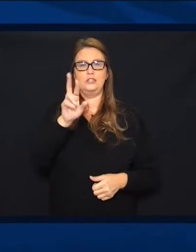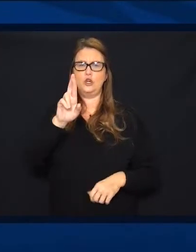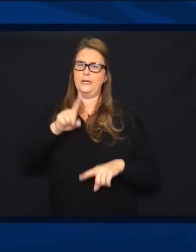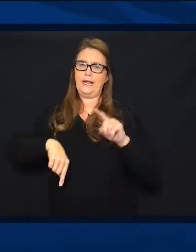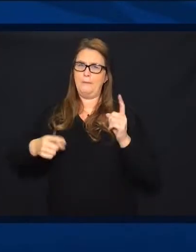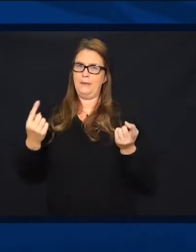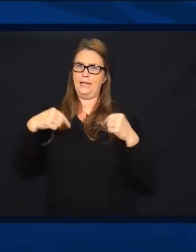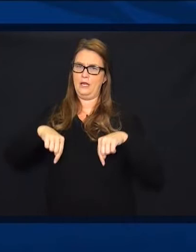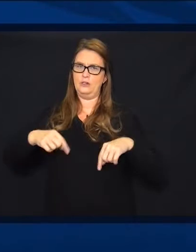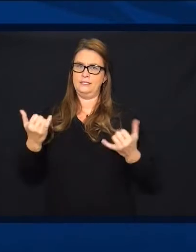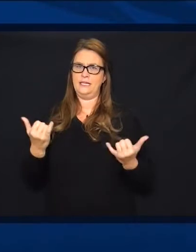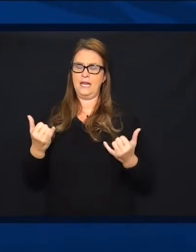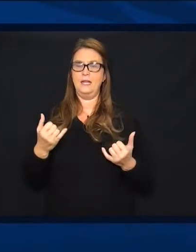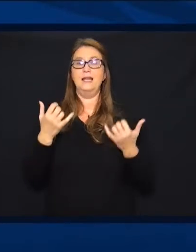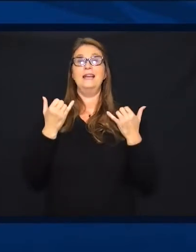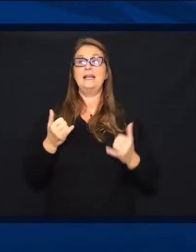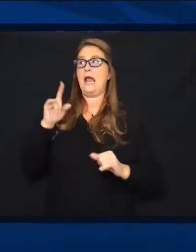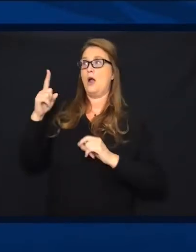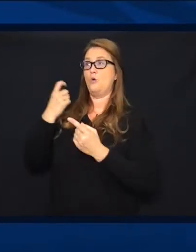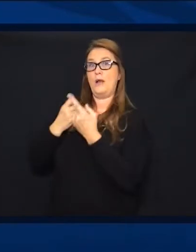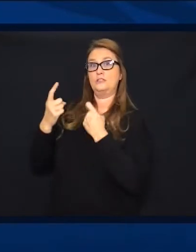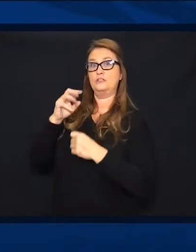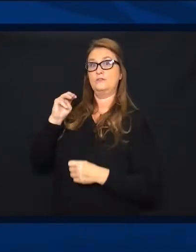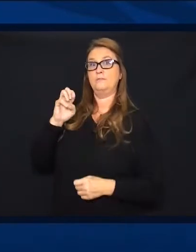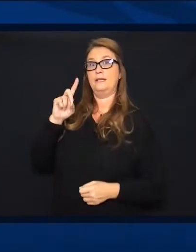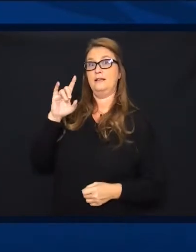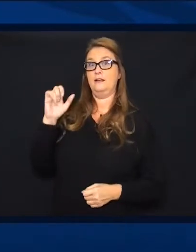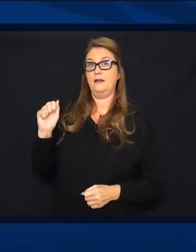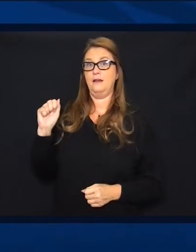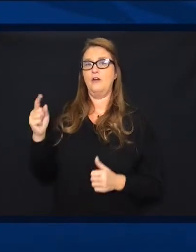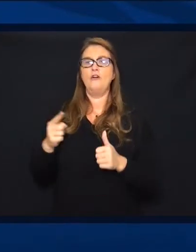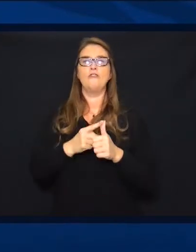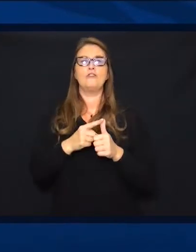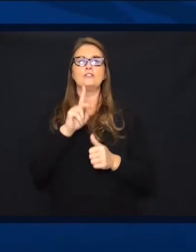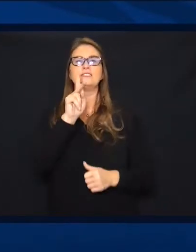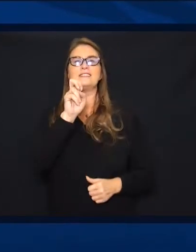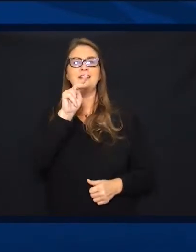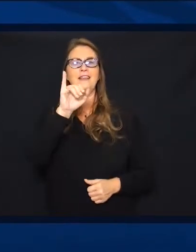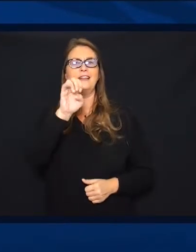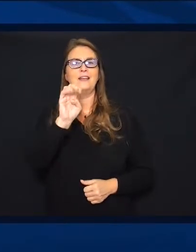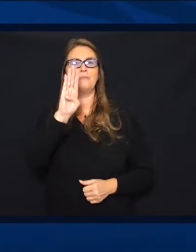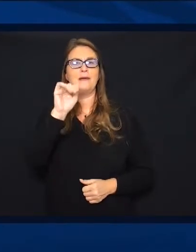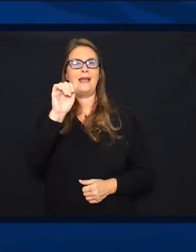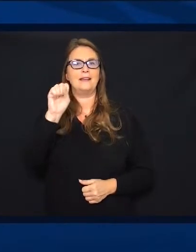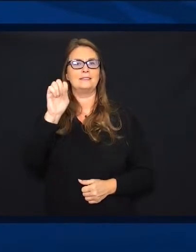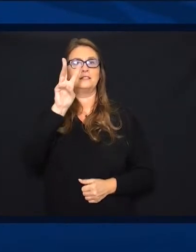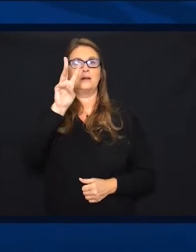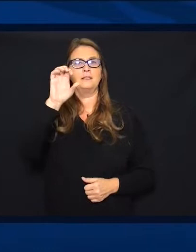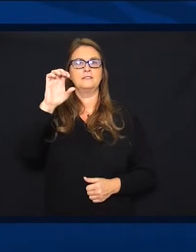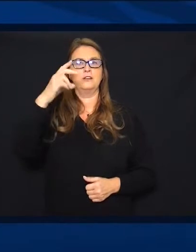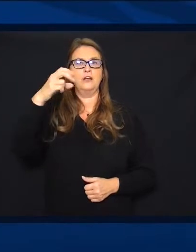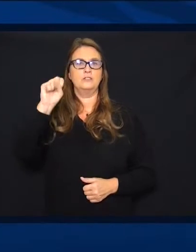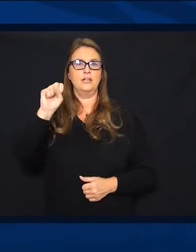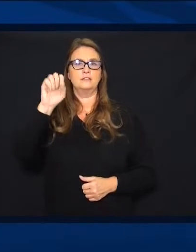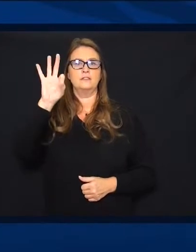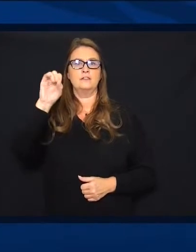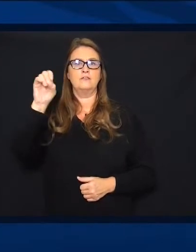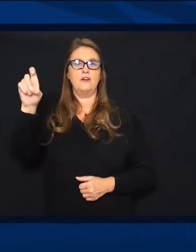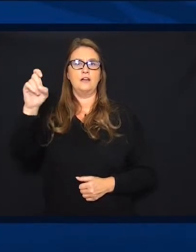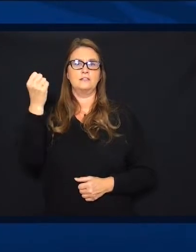and will rejoin us next week. We'll now go to questions from members of the media. The first today from Kenny Bass with WCHS and Fox 11.